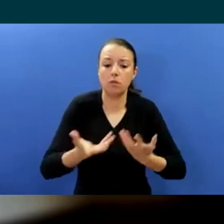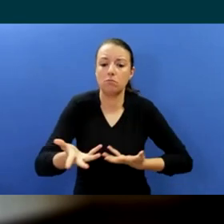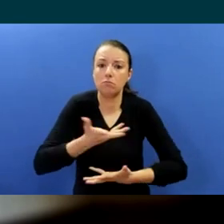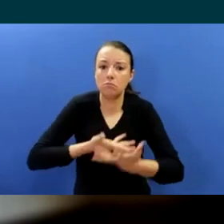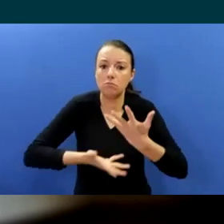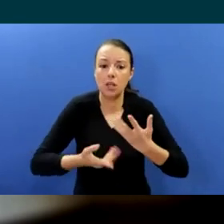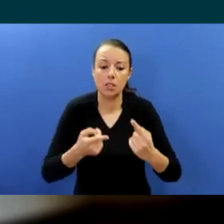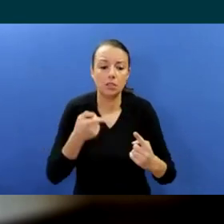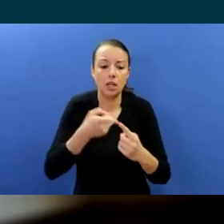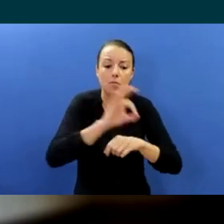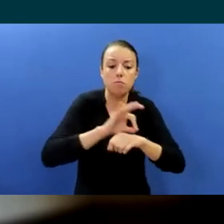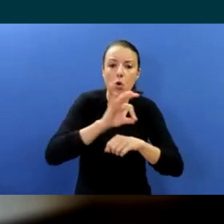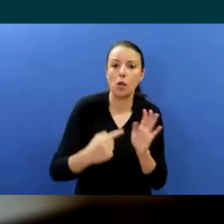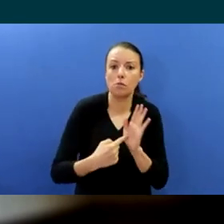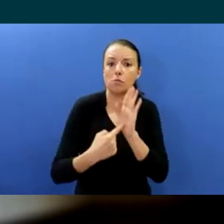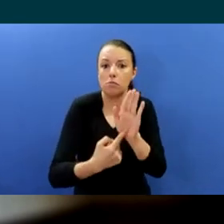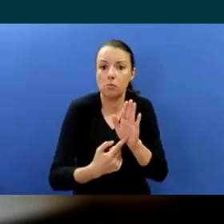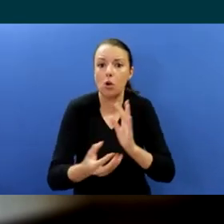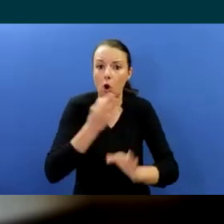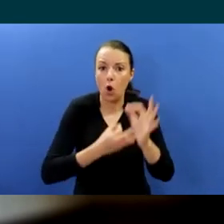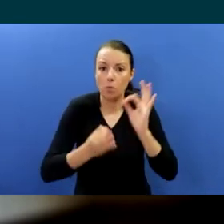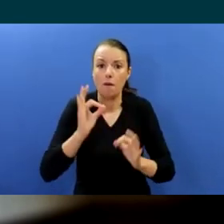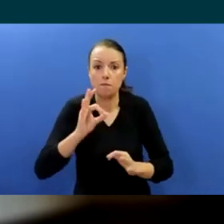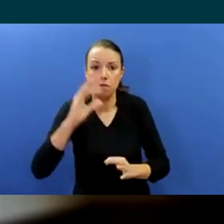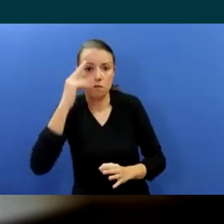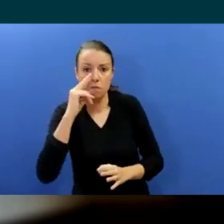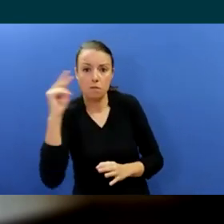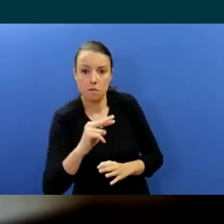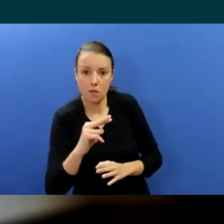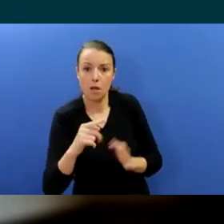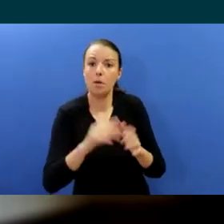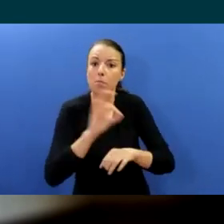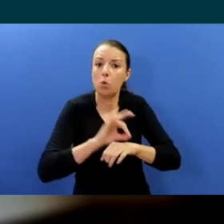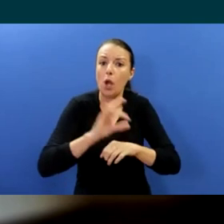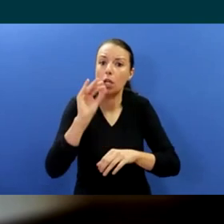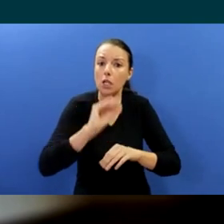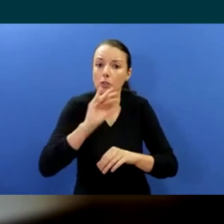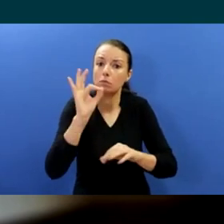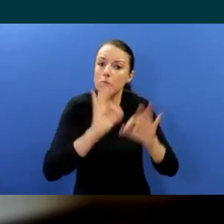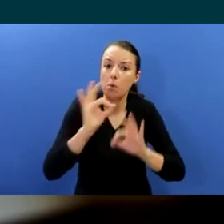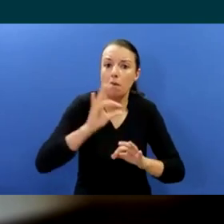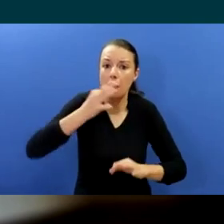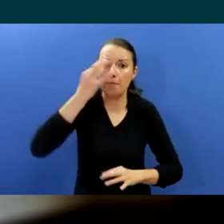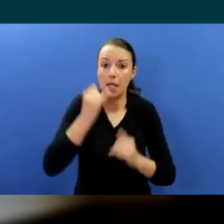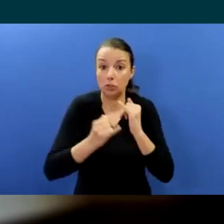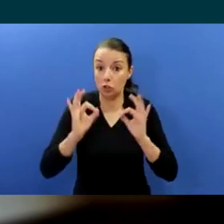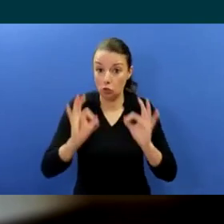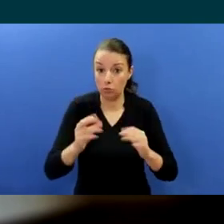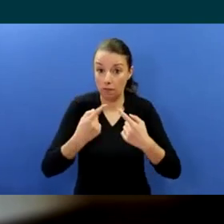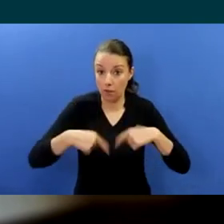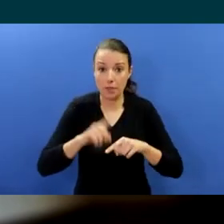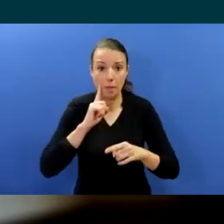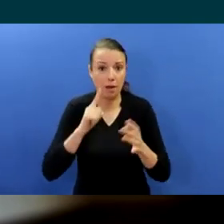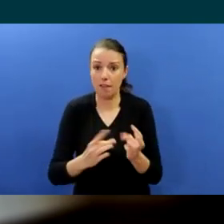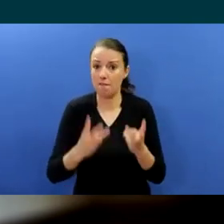good step. If it's done well, it's already quite amazing. And then you have co-creation and co-construction, which